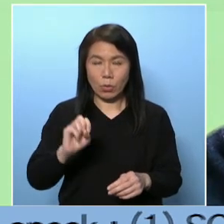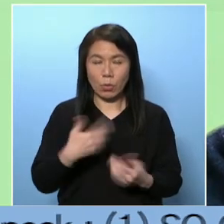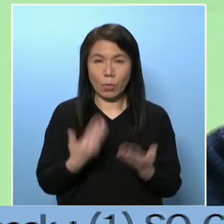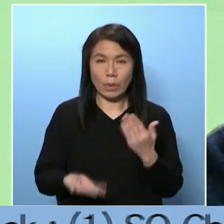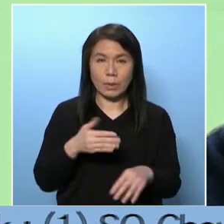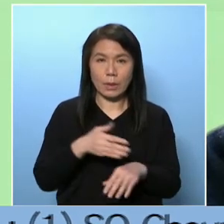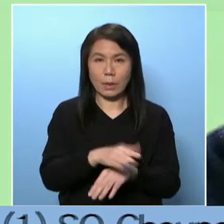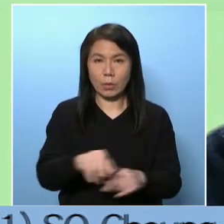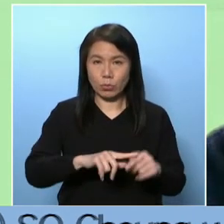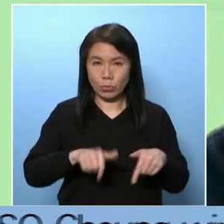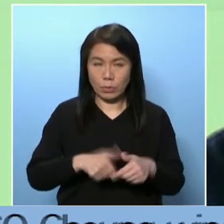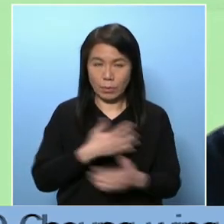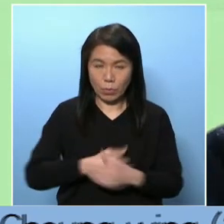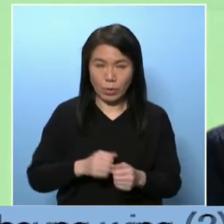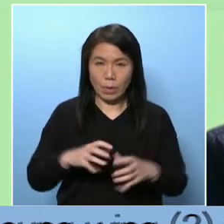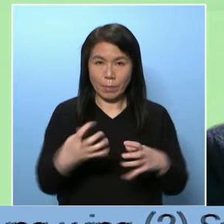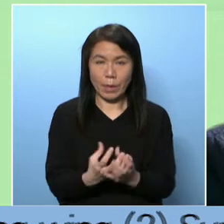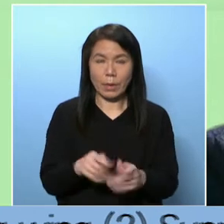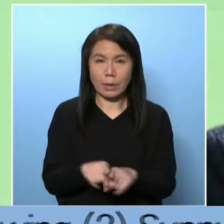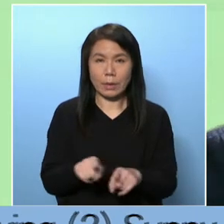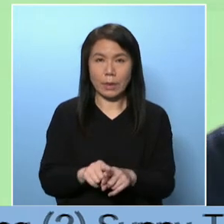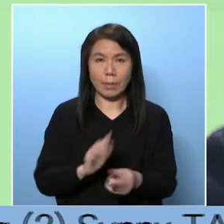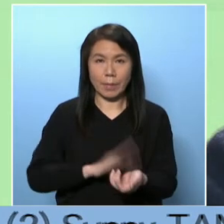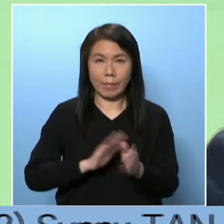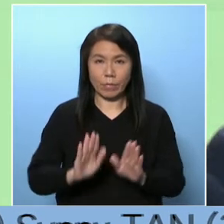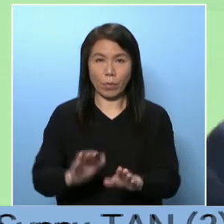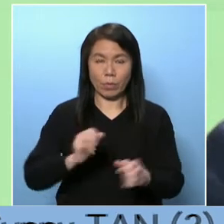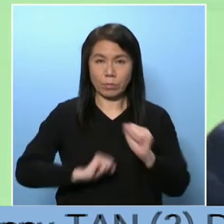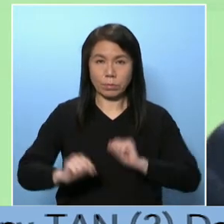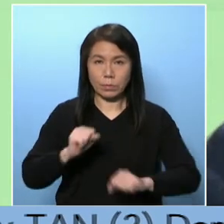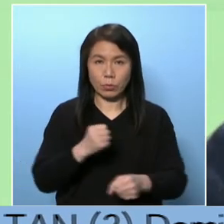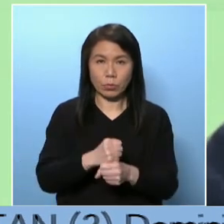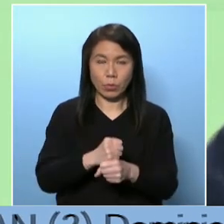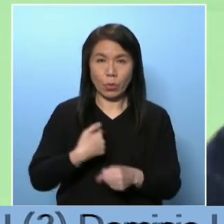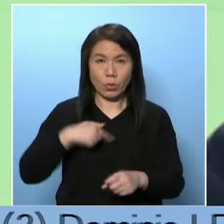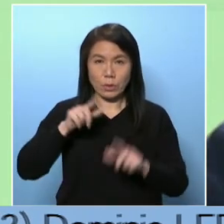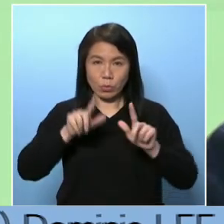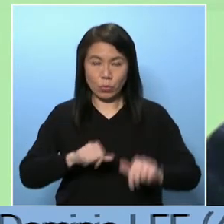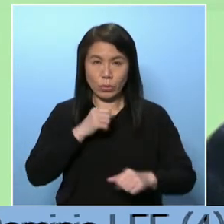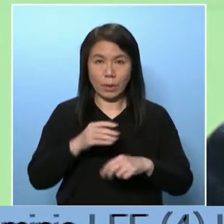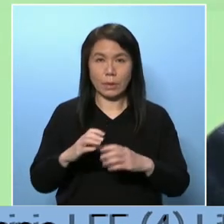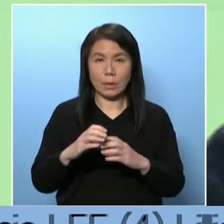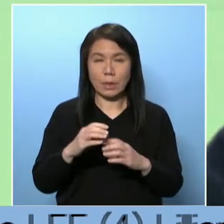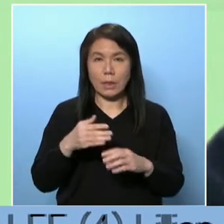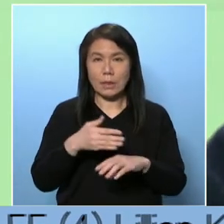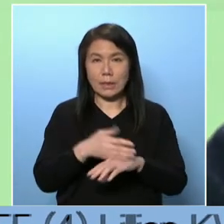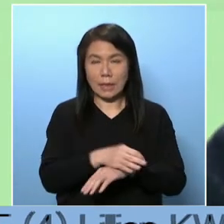including NGOs and also the district-based health centers and so on, so that they can also join